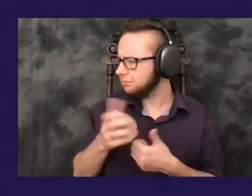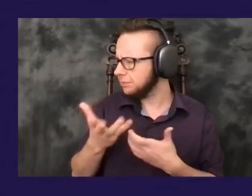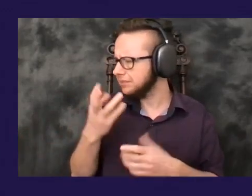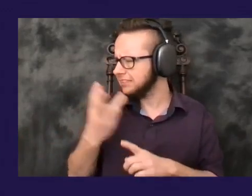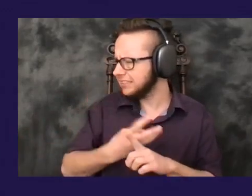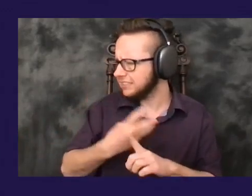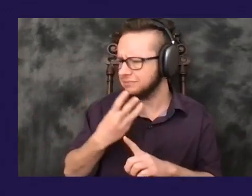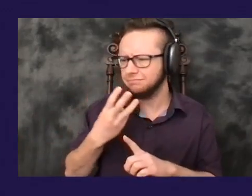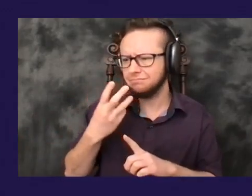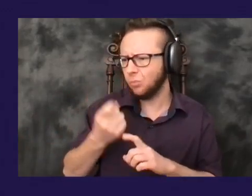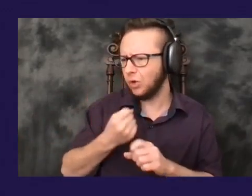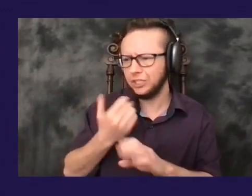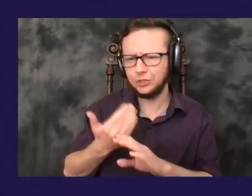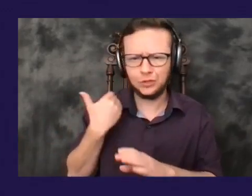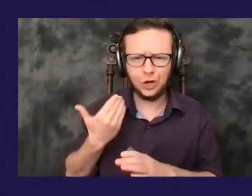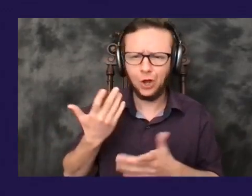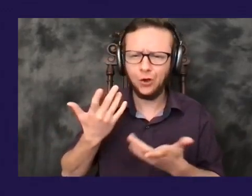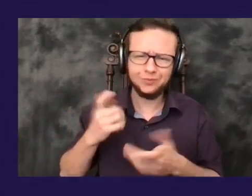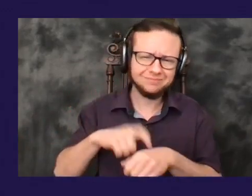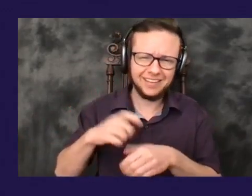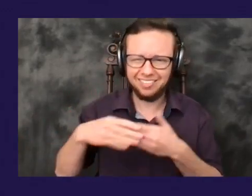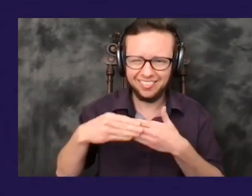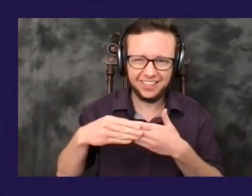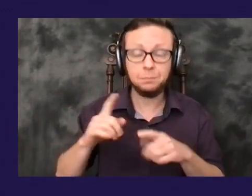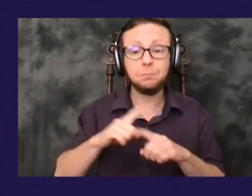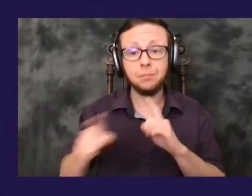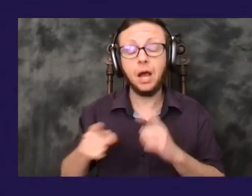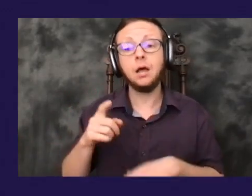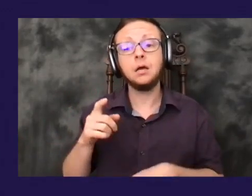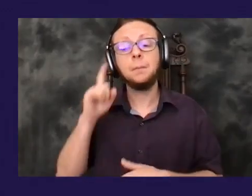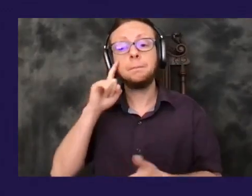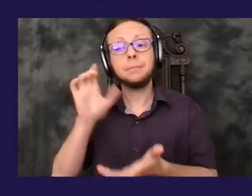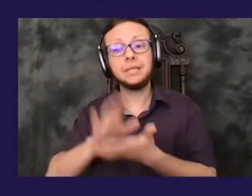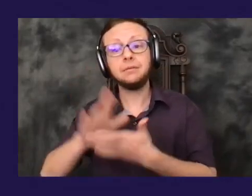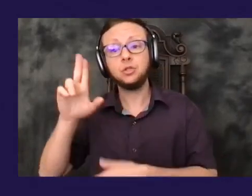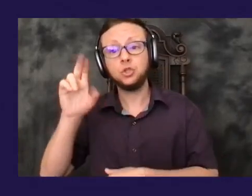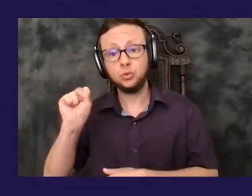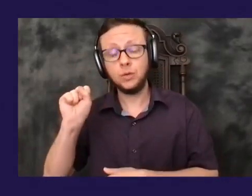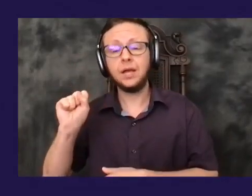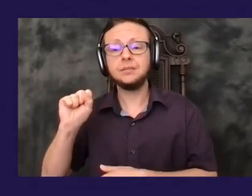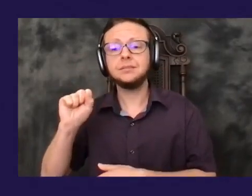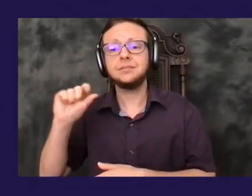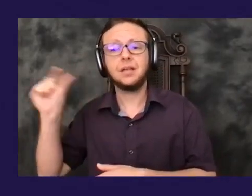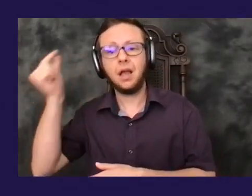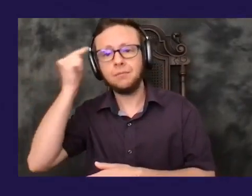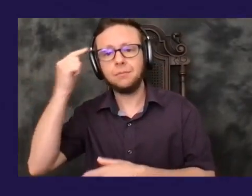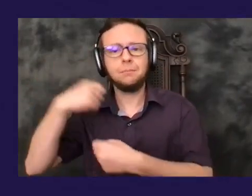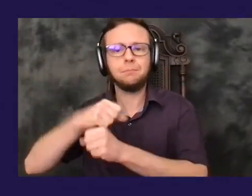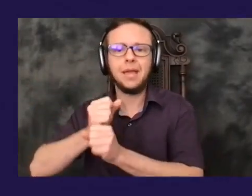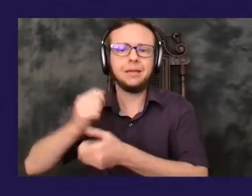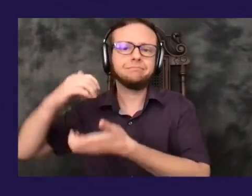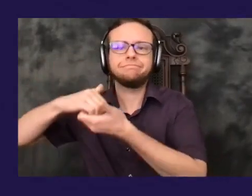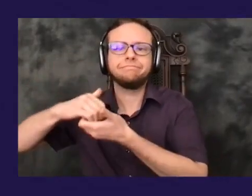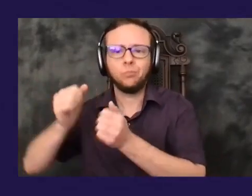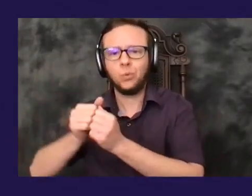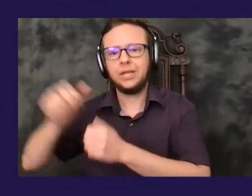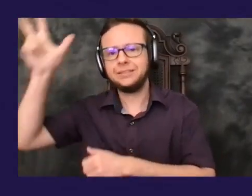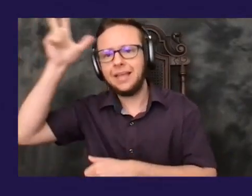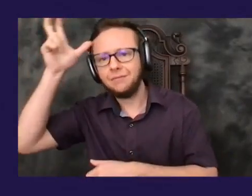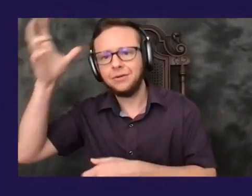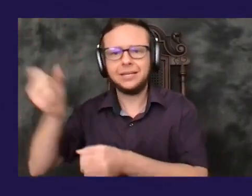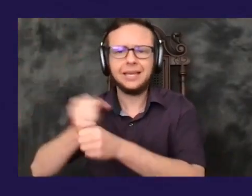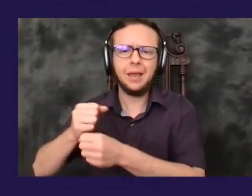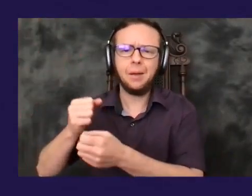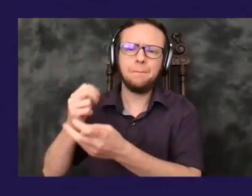time's relative these days, but the belief that the US government made a pact with the devil to get some poison from him, and that's put in the water supplies.